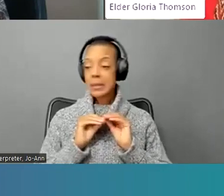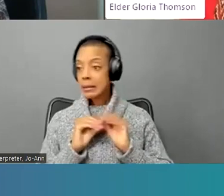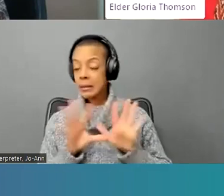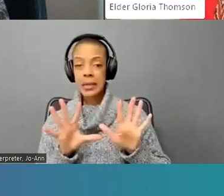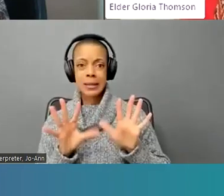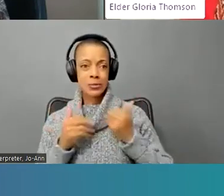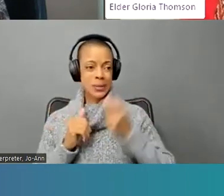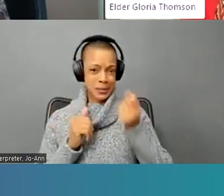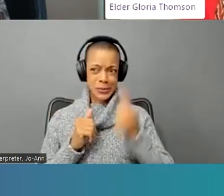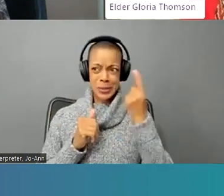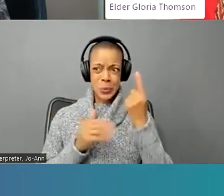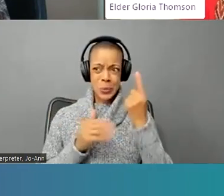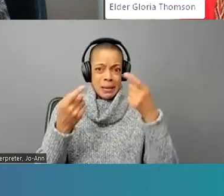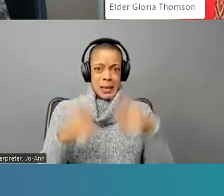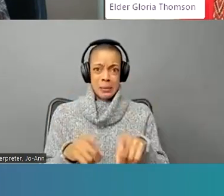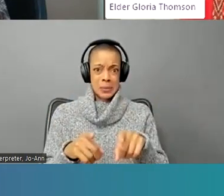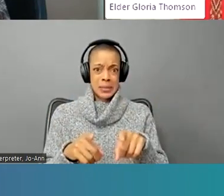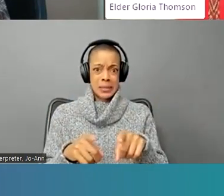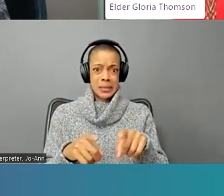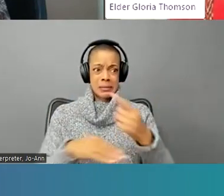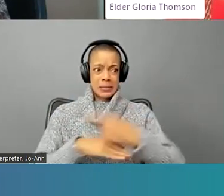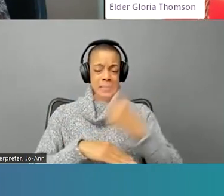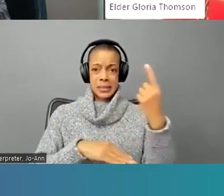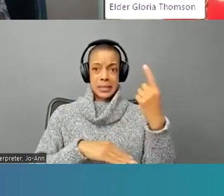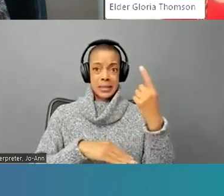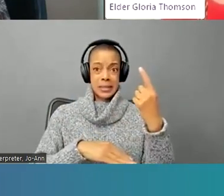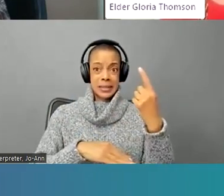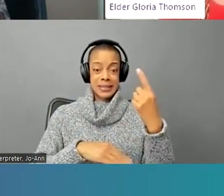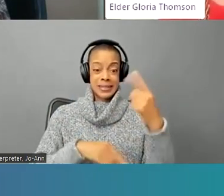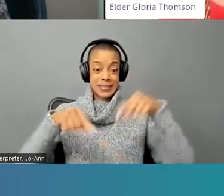today. Because we are not in a good place.